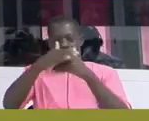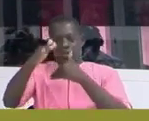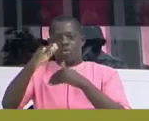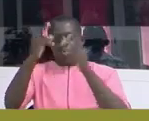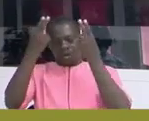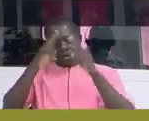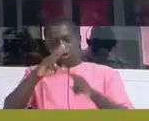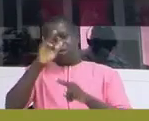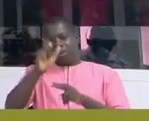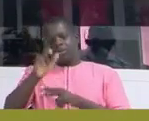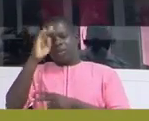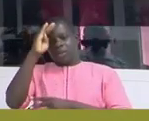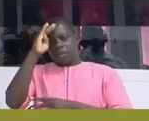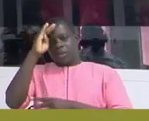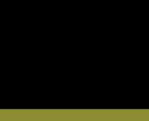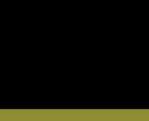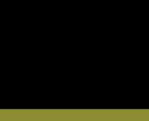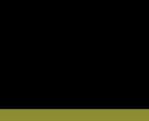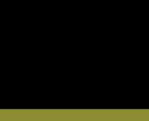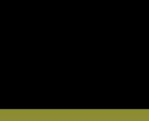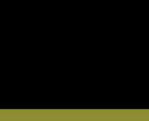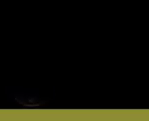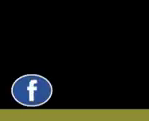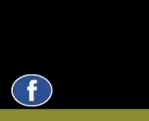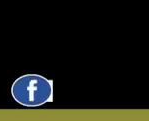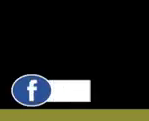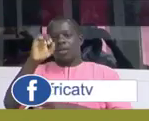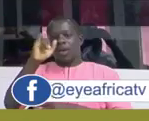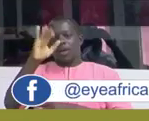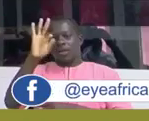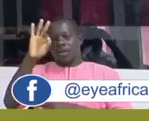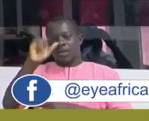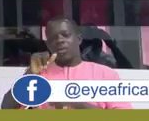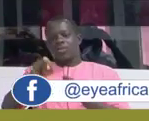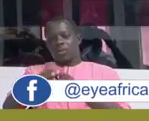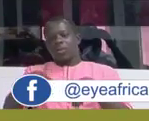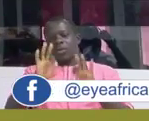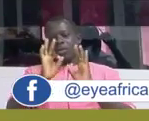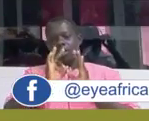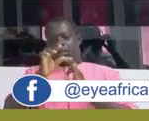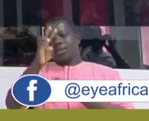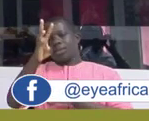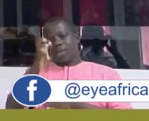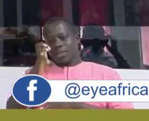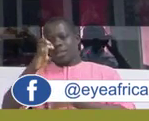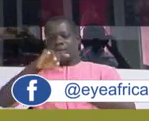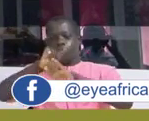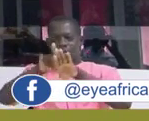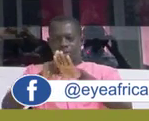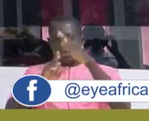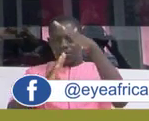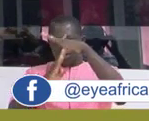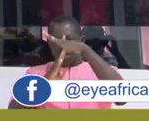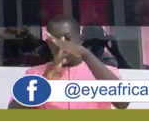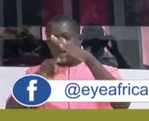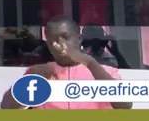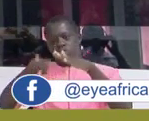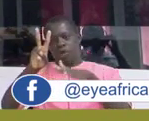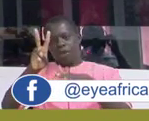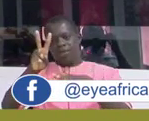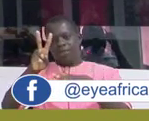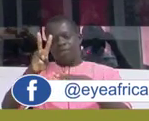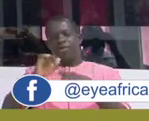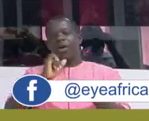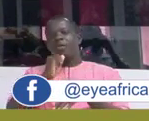Thank you very much council and thank you Mr. Minute break and come back at 12:00